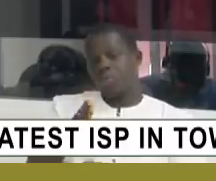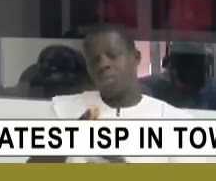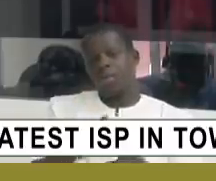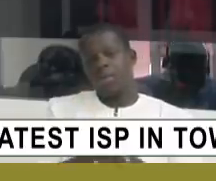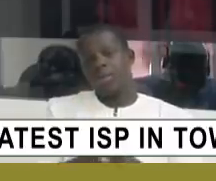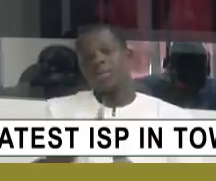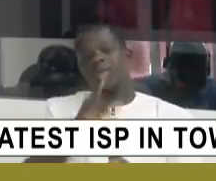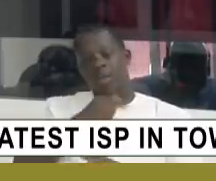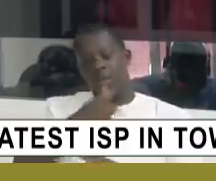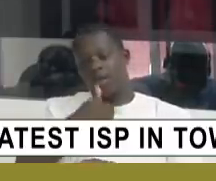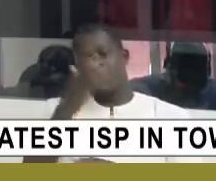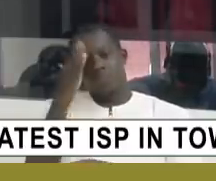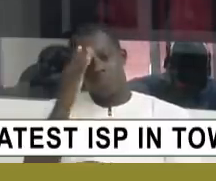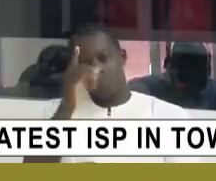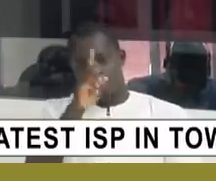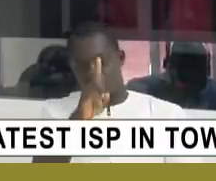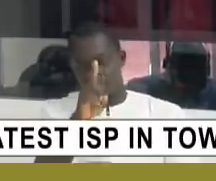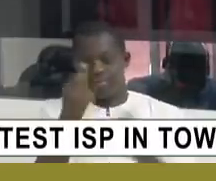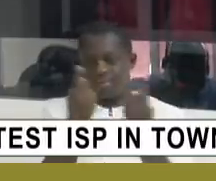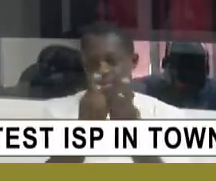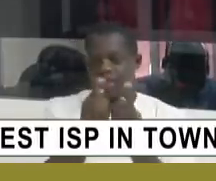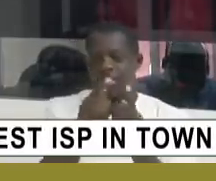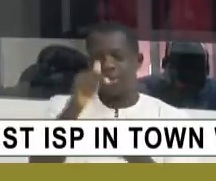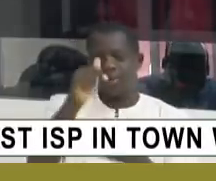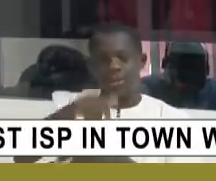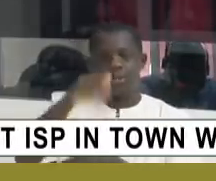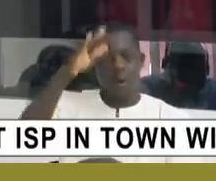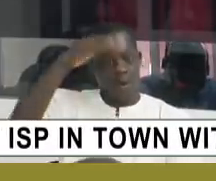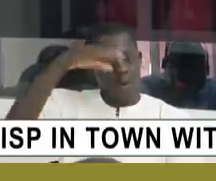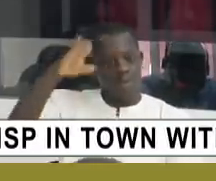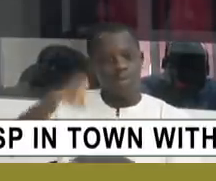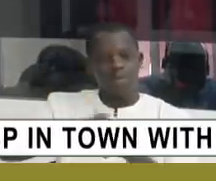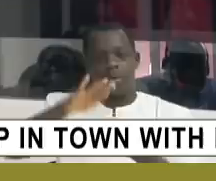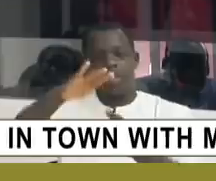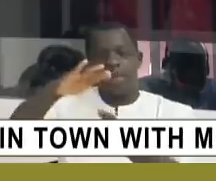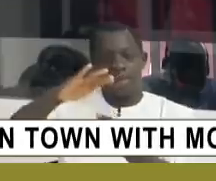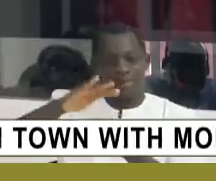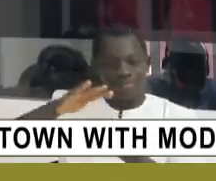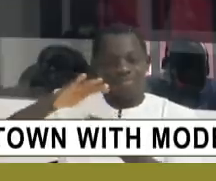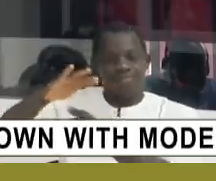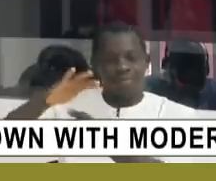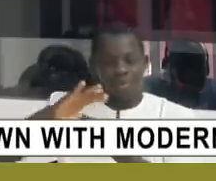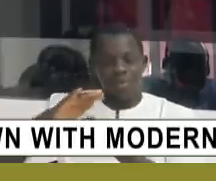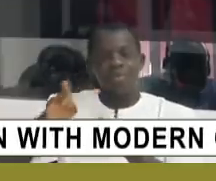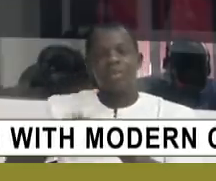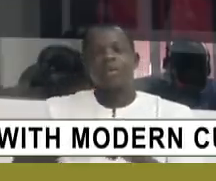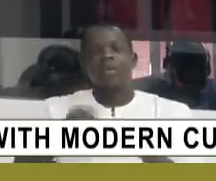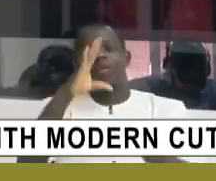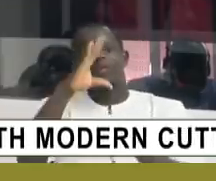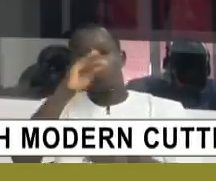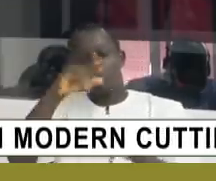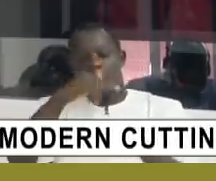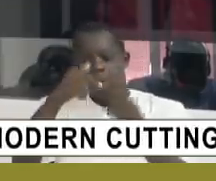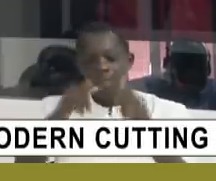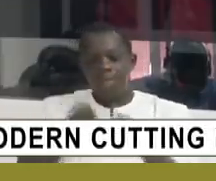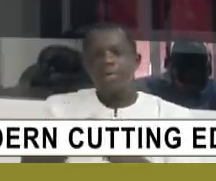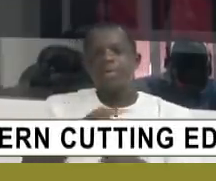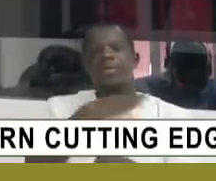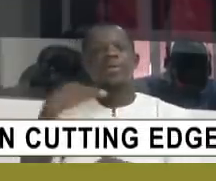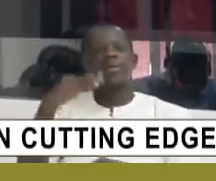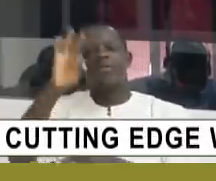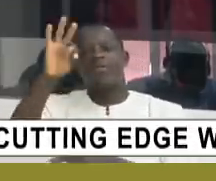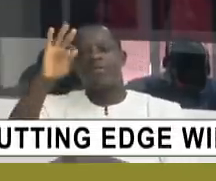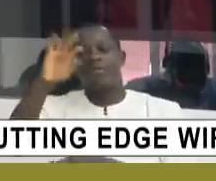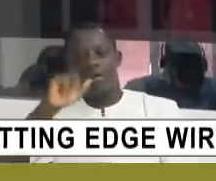Sir, one thing is that this commission has already received testimony about the killing of Fafanyang, about EMCC,